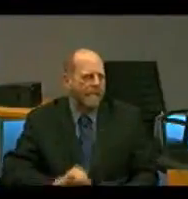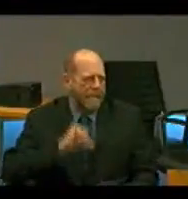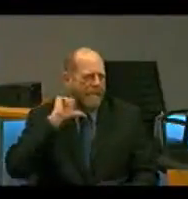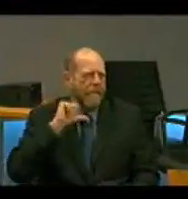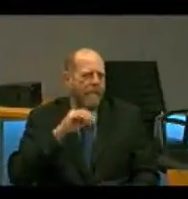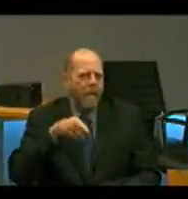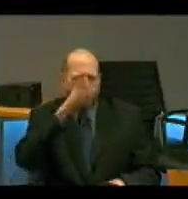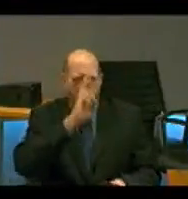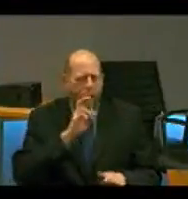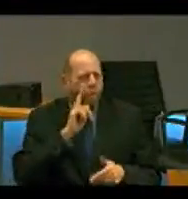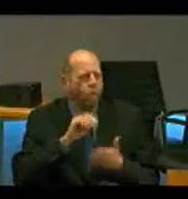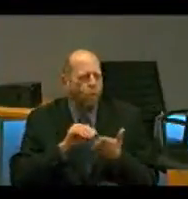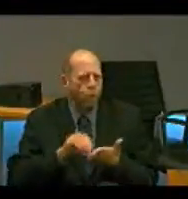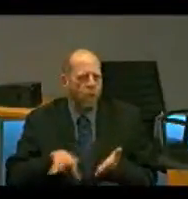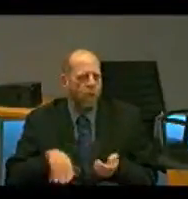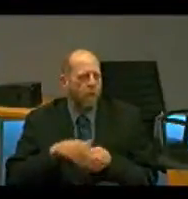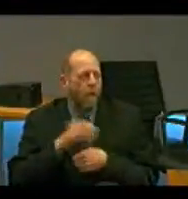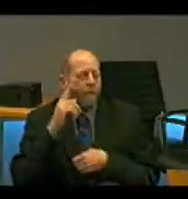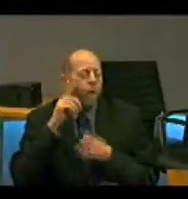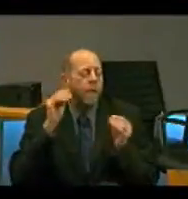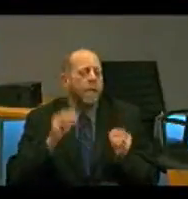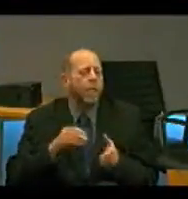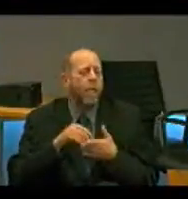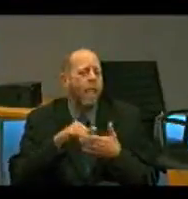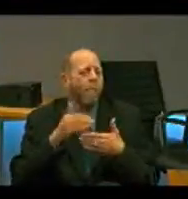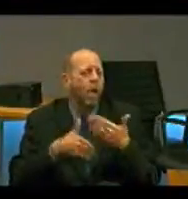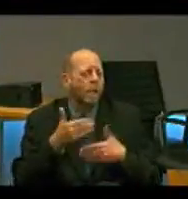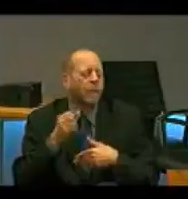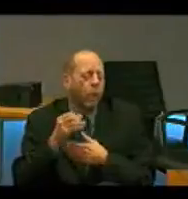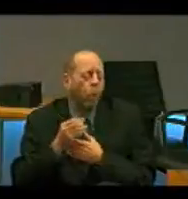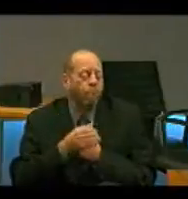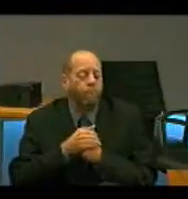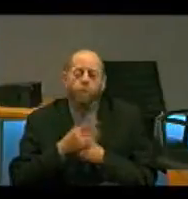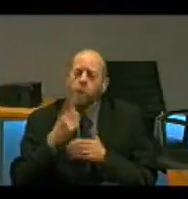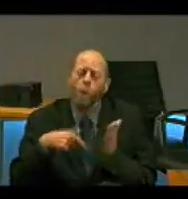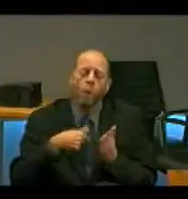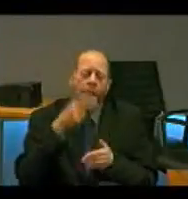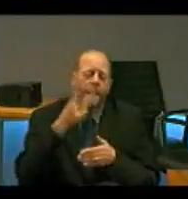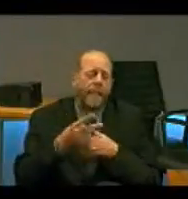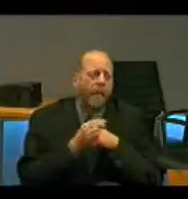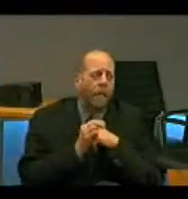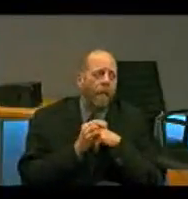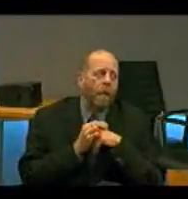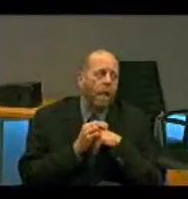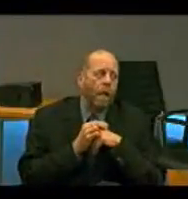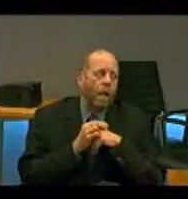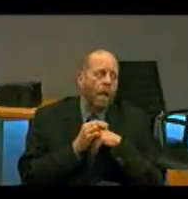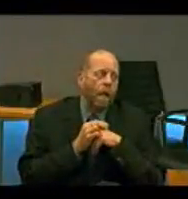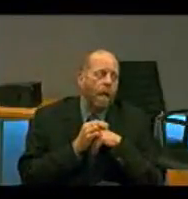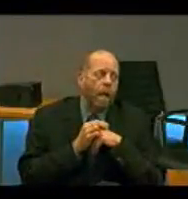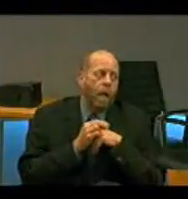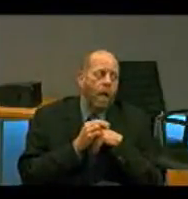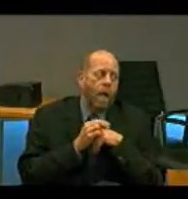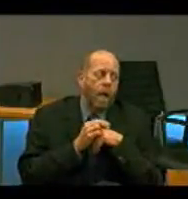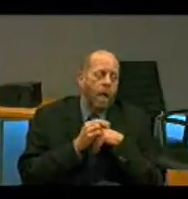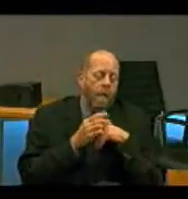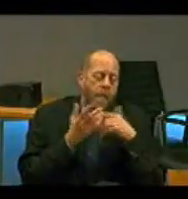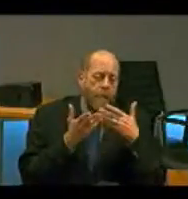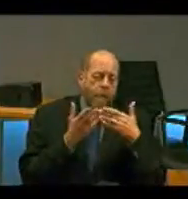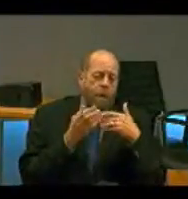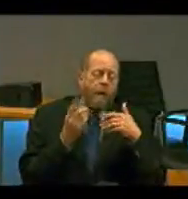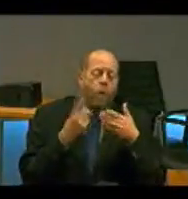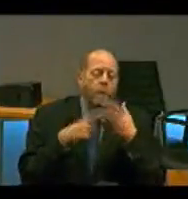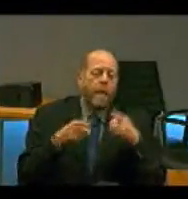and on respect for students and for teachers in that process. And so what we see from what got us here and what's happened afterwards in